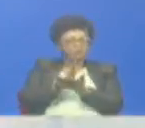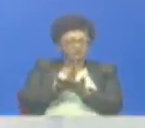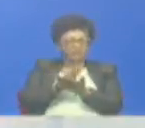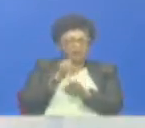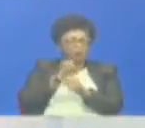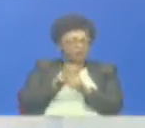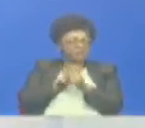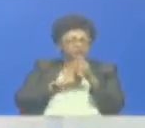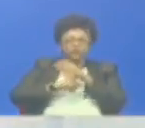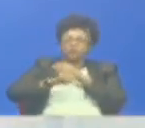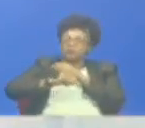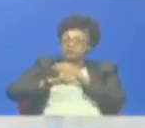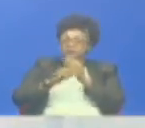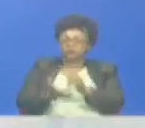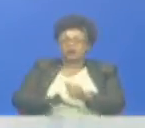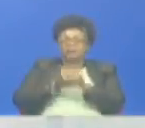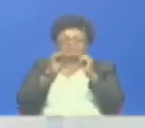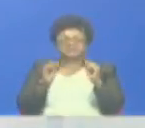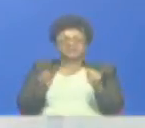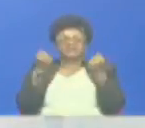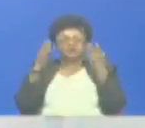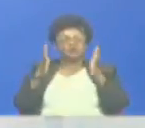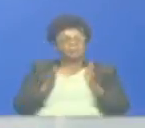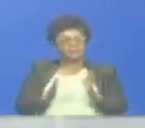hard to help save humanity.